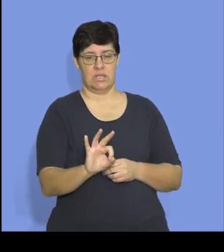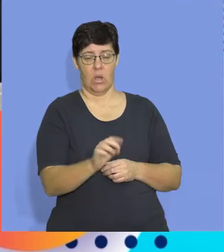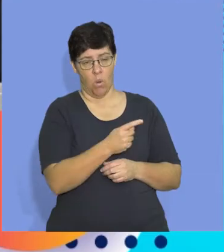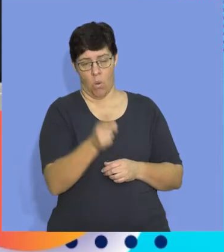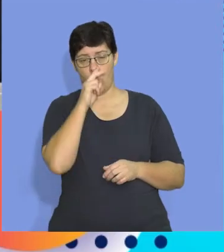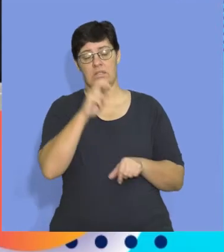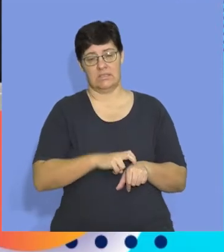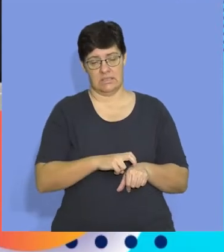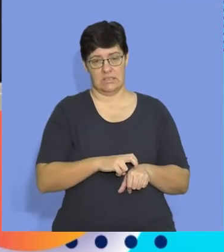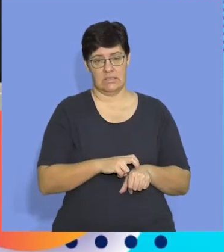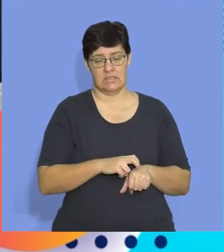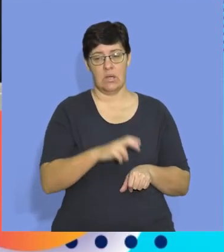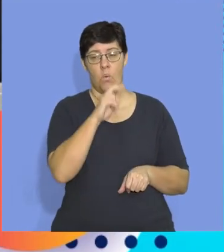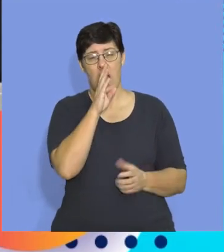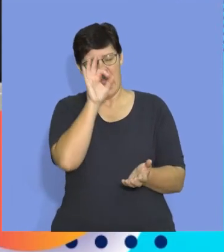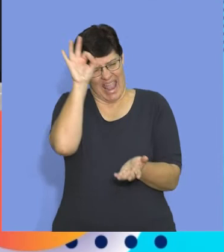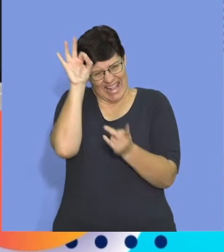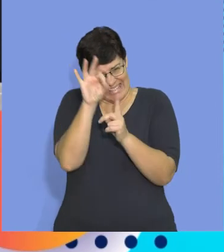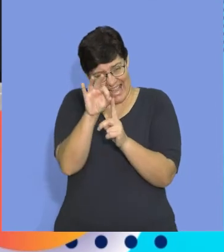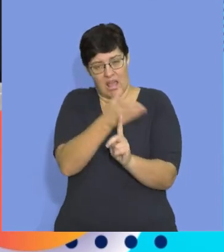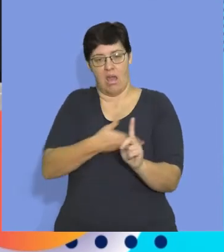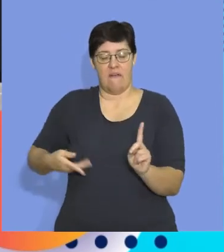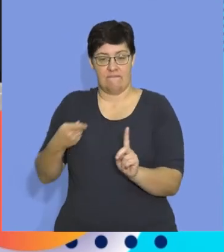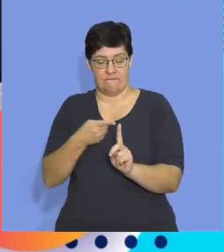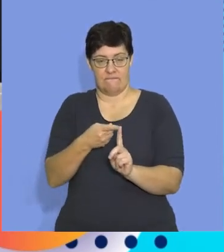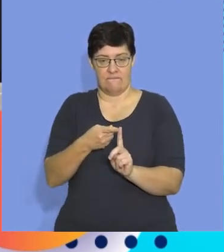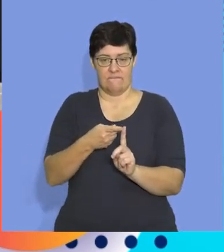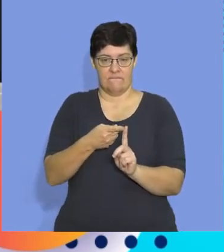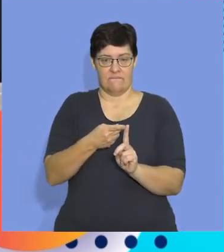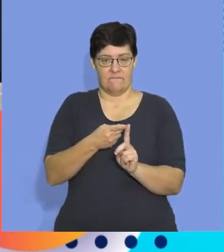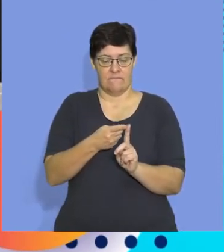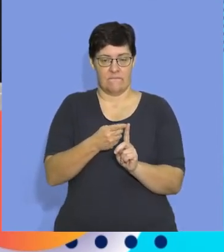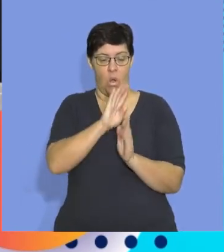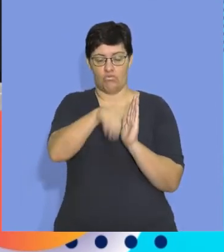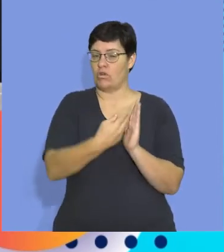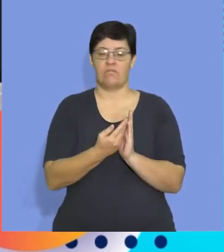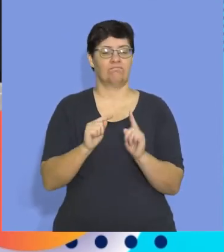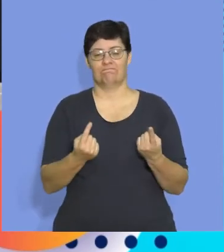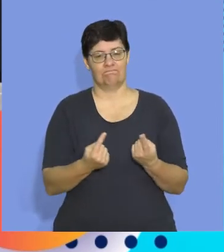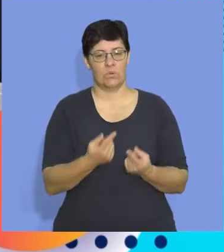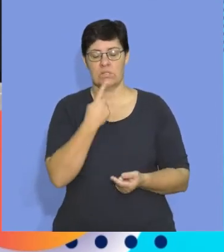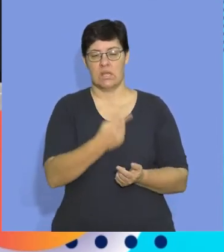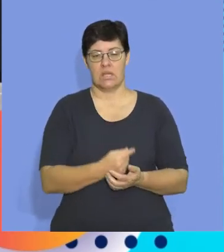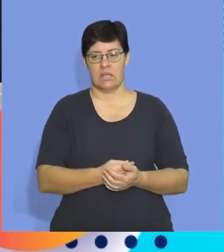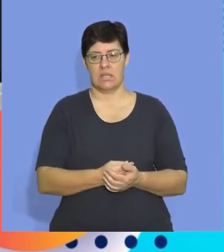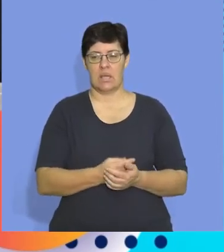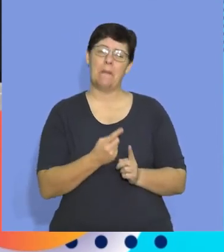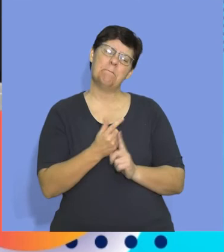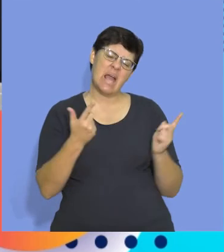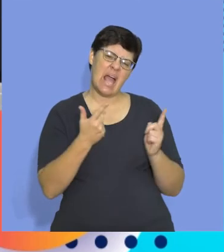now, because it's exactly halfway. I can't round it off, because then what we're saying is that it's just